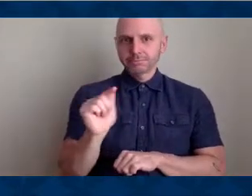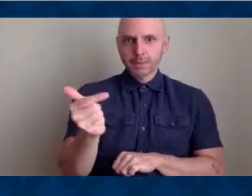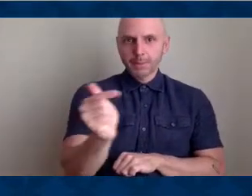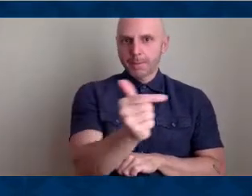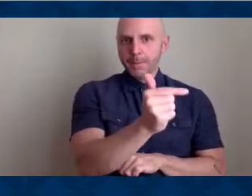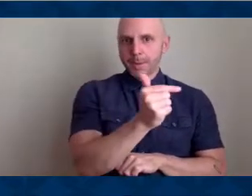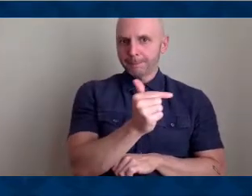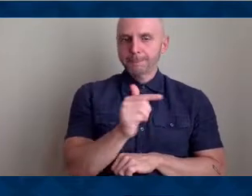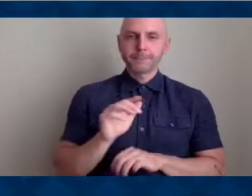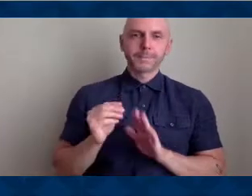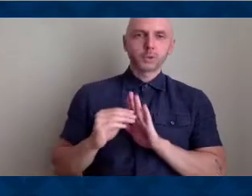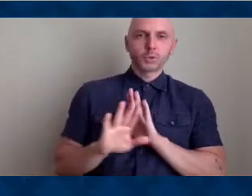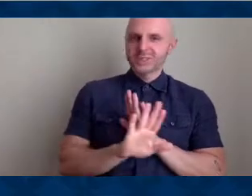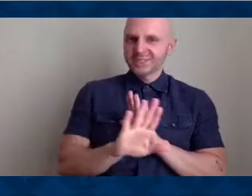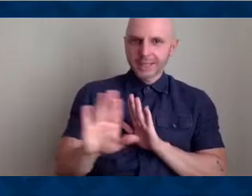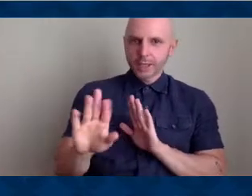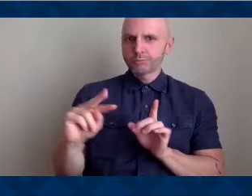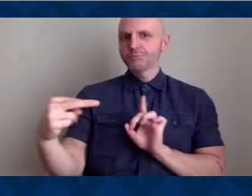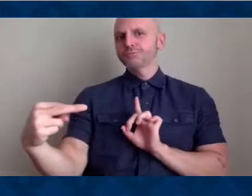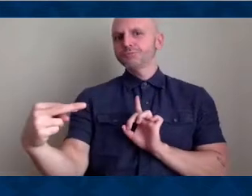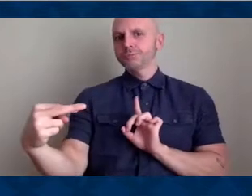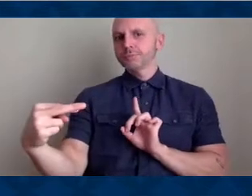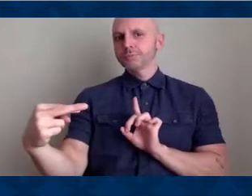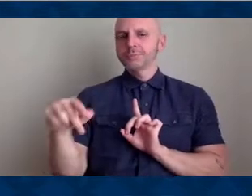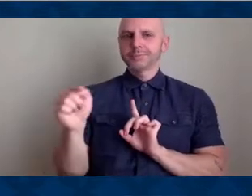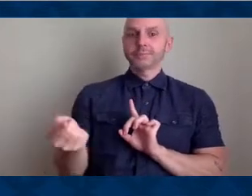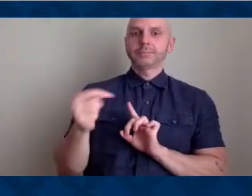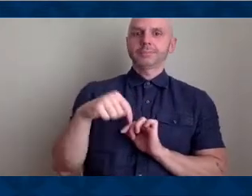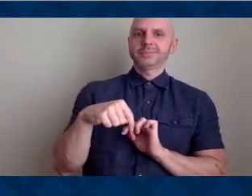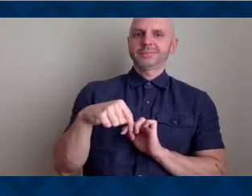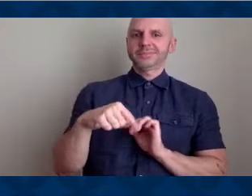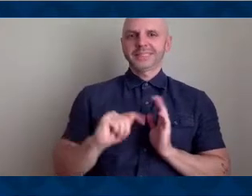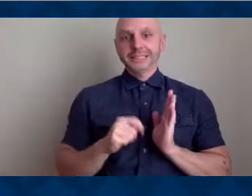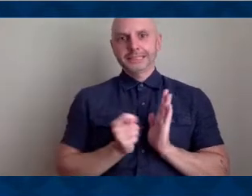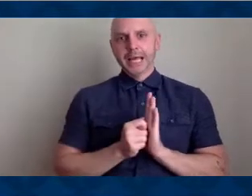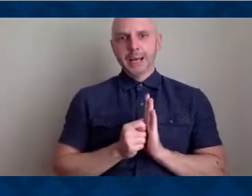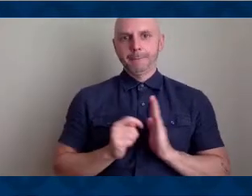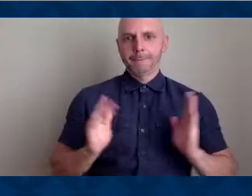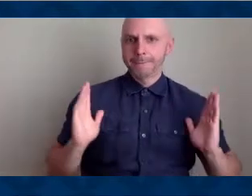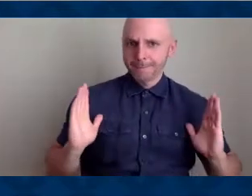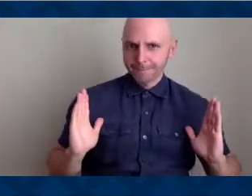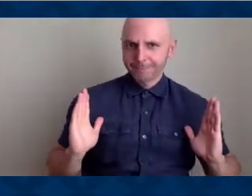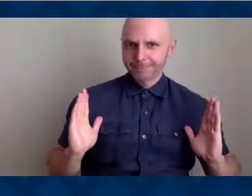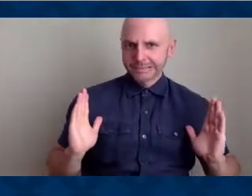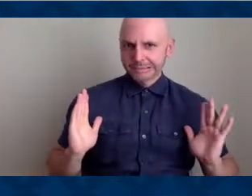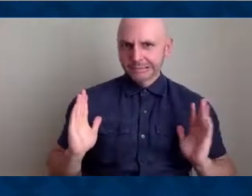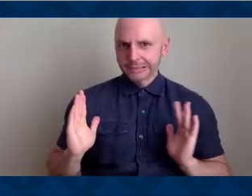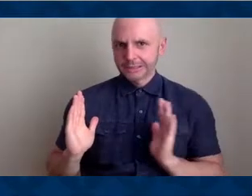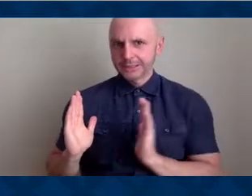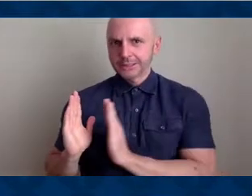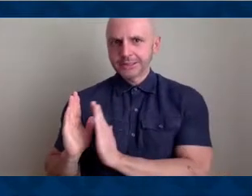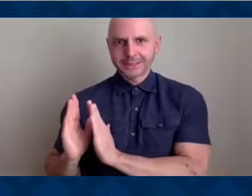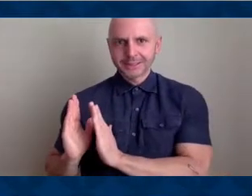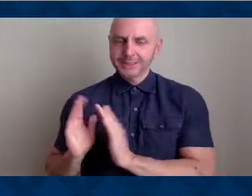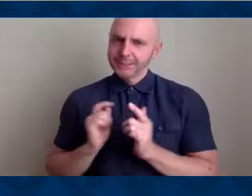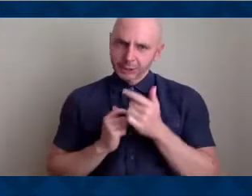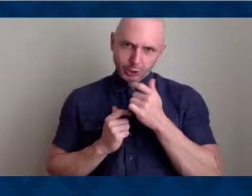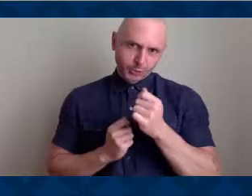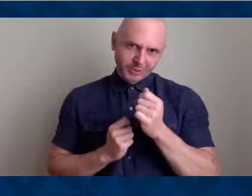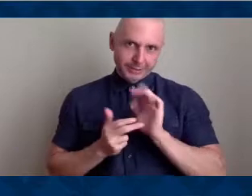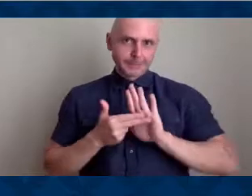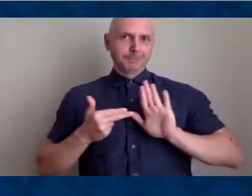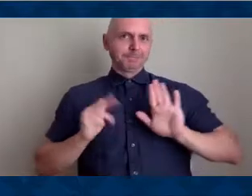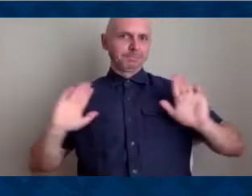the interesting, I'll call it interesting times we're in. So on to the